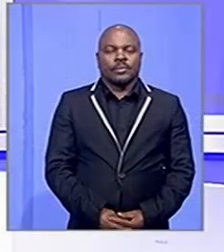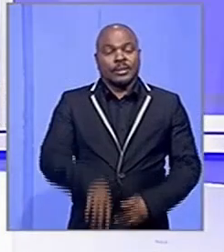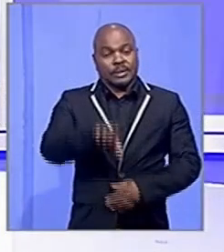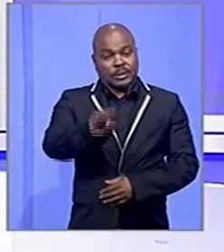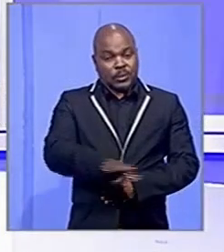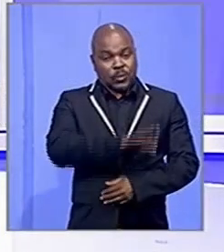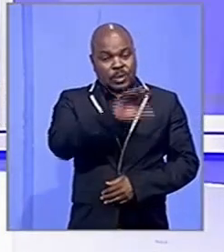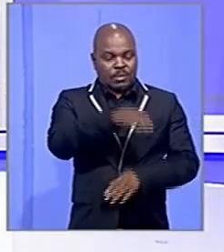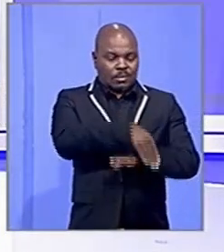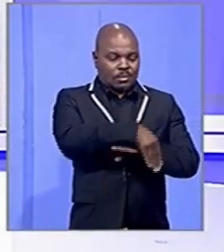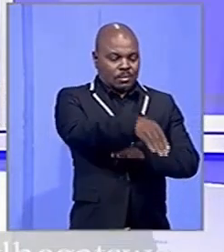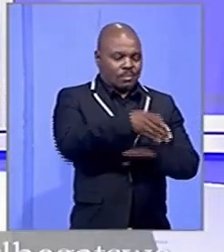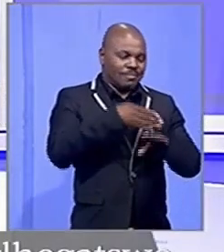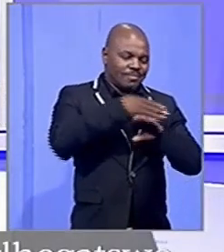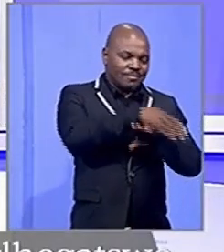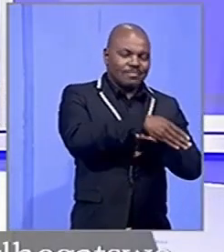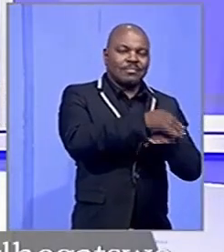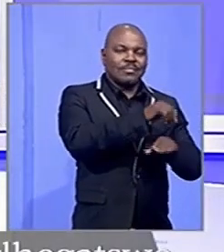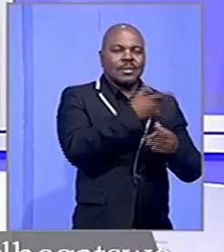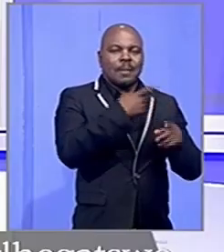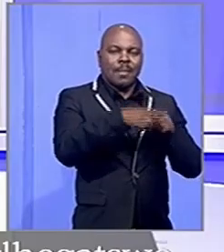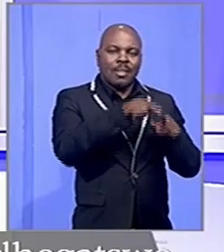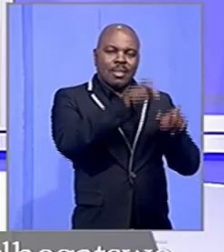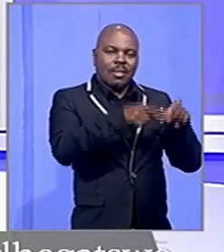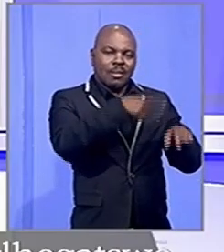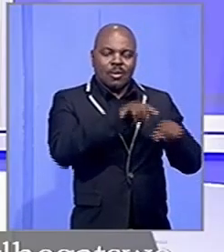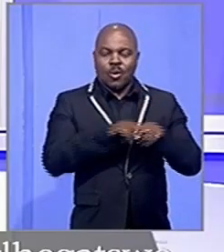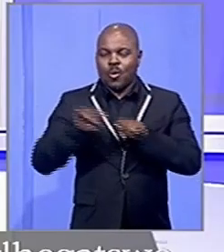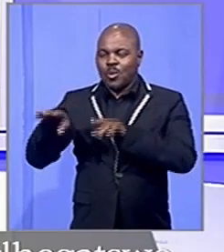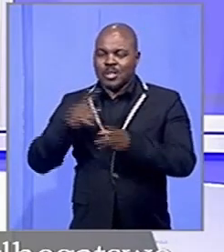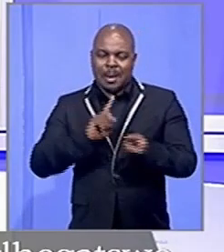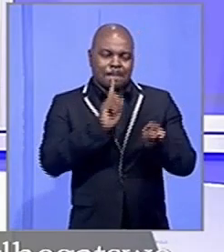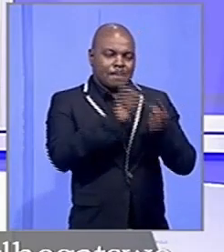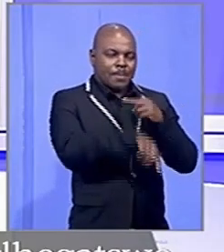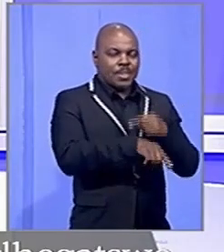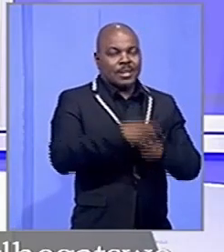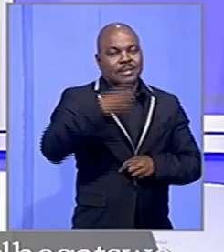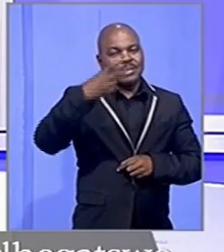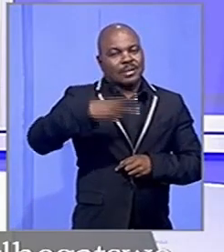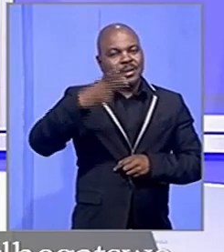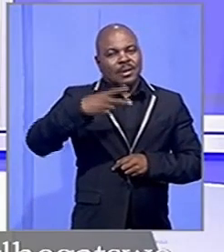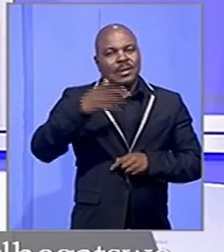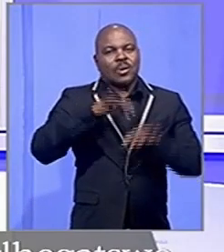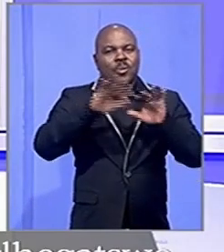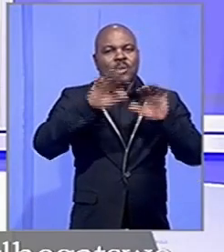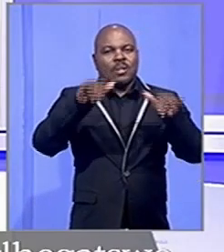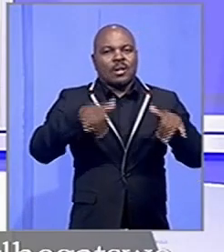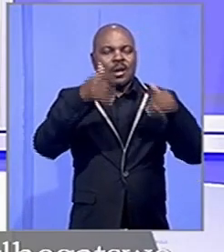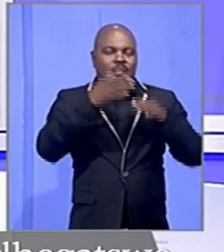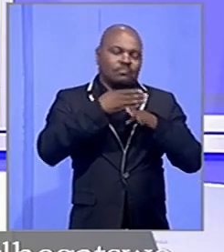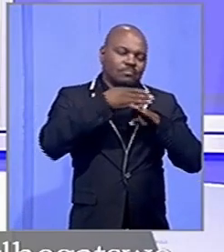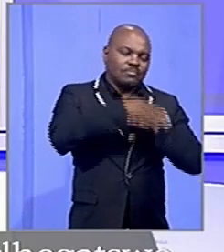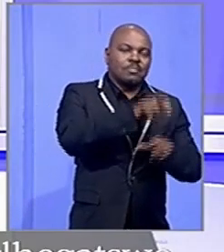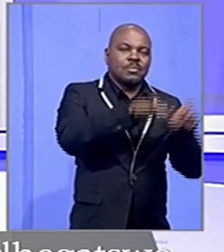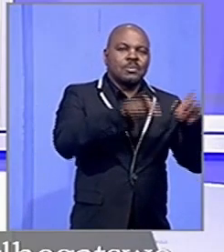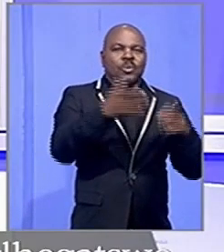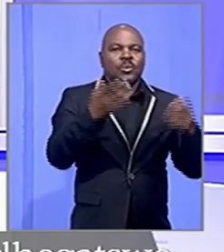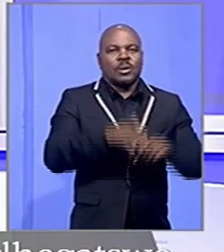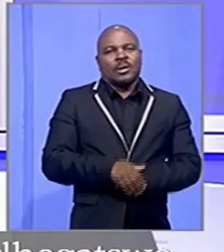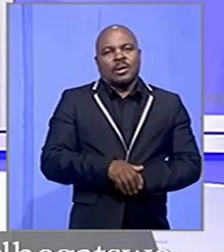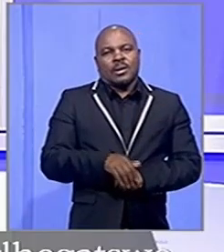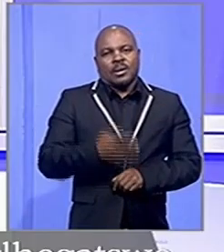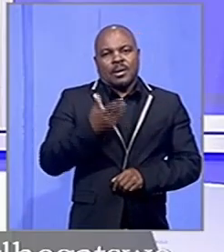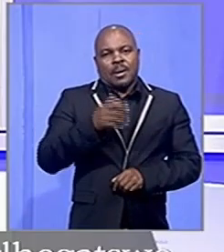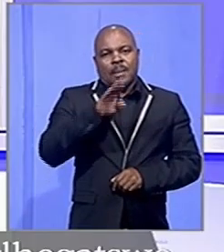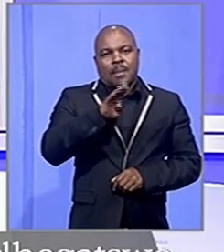Bagaka ba cricket ba Afrika Borwa ba latlhegetswe go Australia mo motshamekong wa bobedi wa sejana sa lefatshe sa bagaka kwa Edgbaston